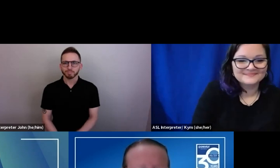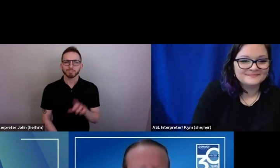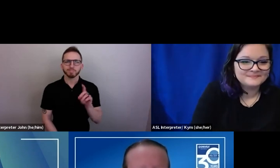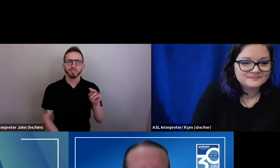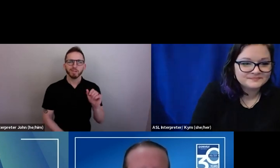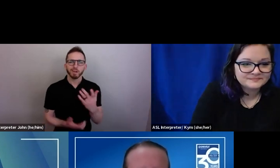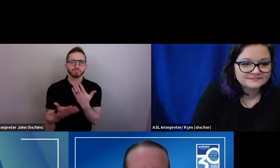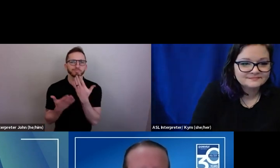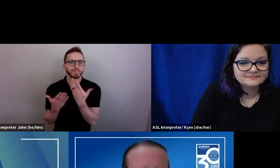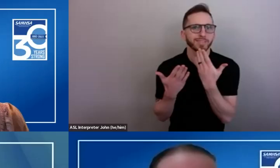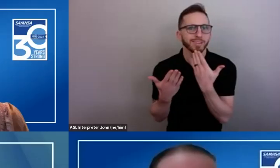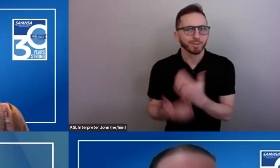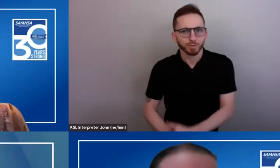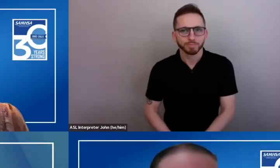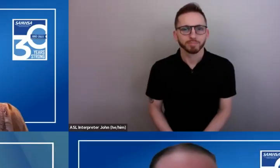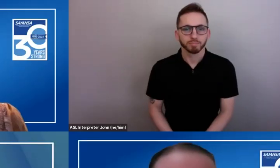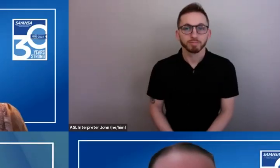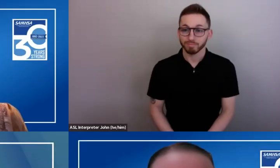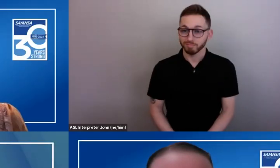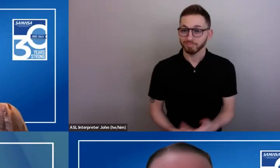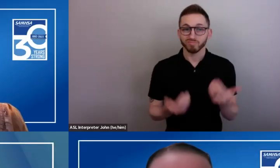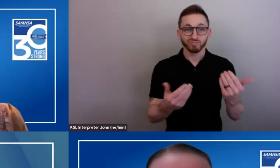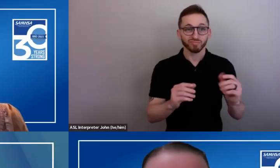Okay. Do we have the slides up?